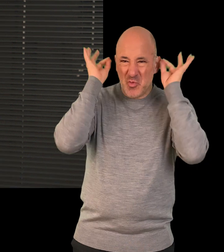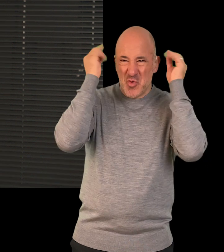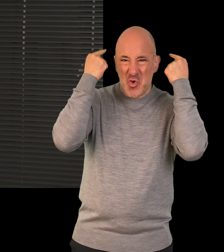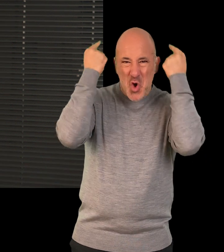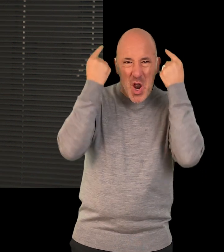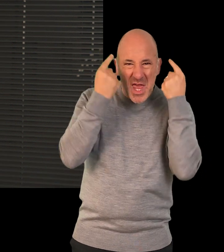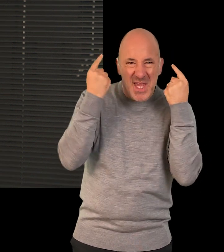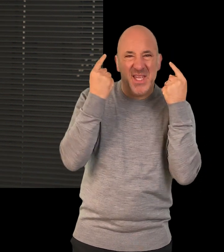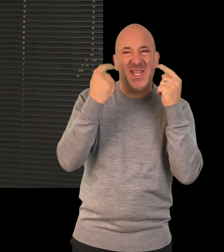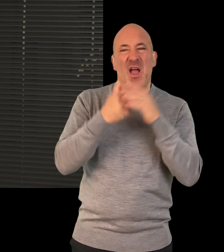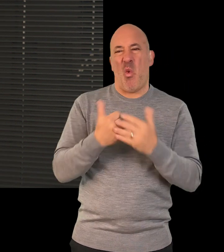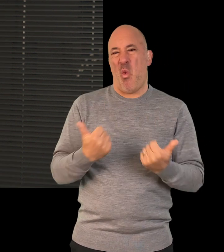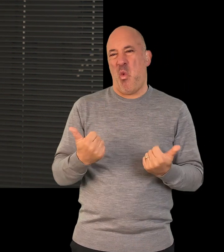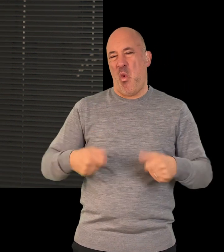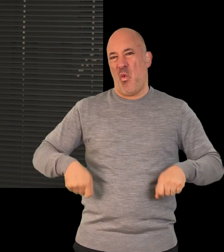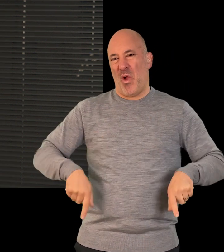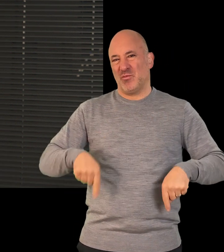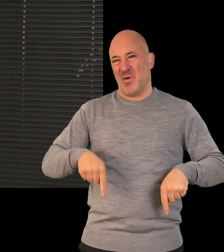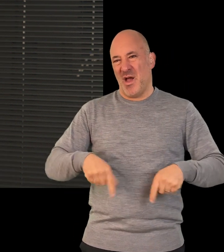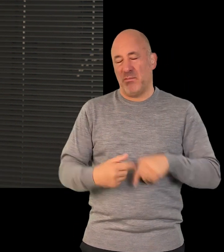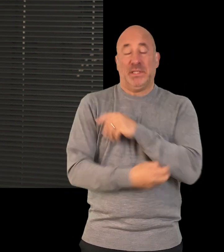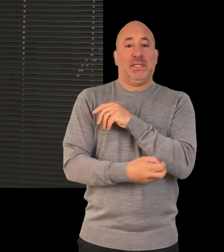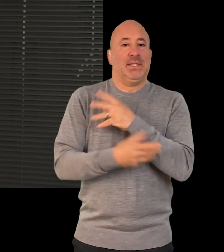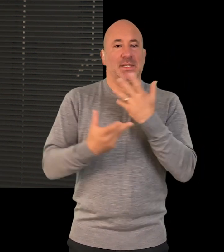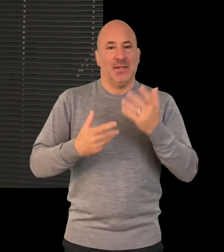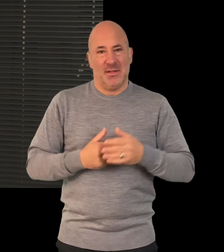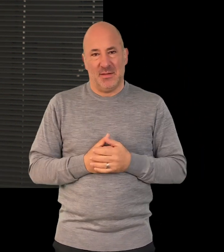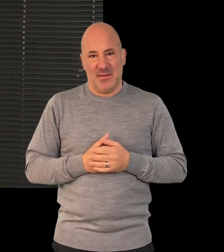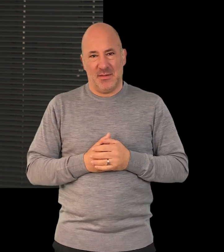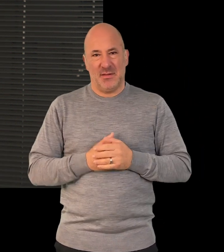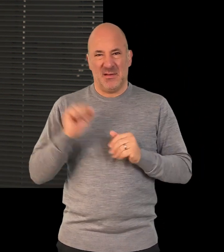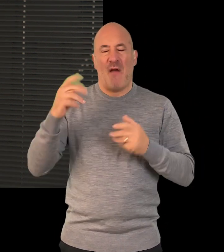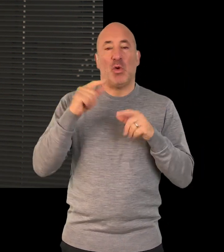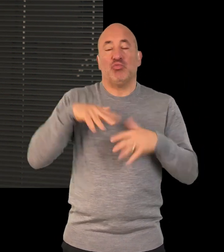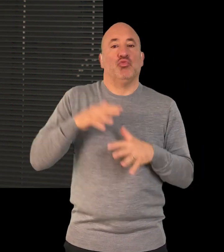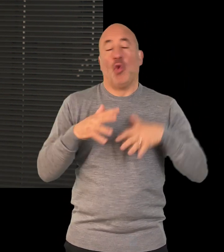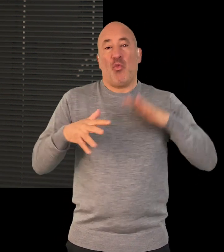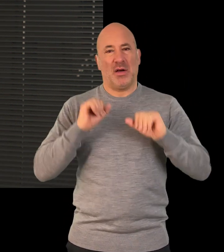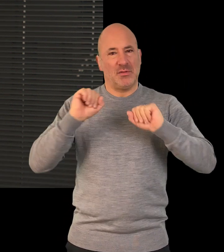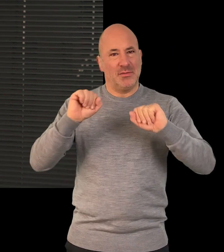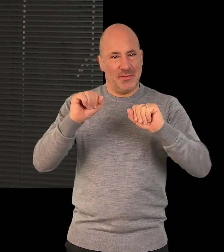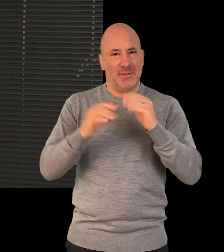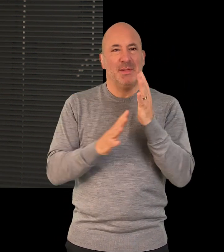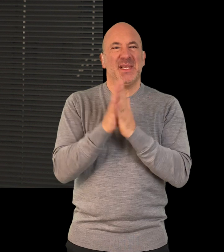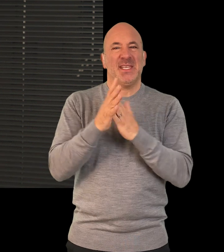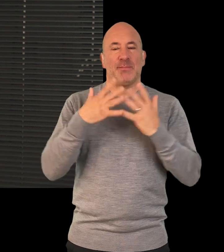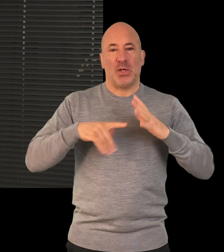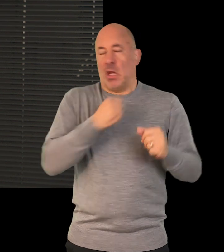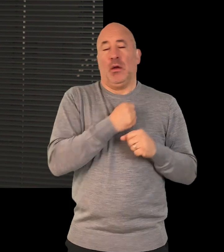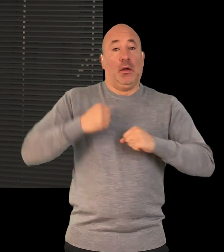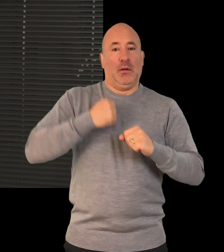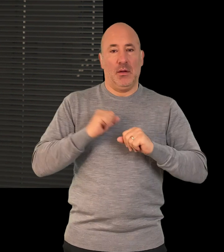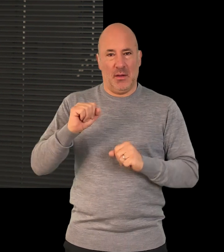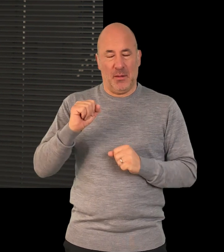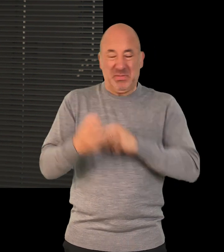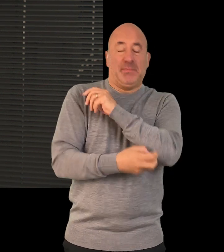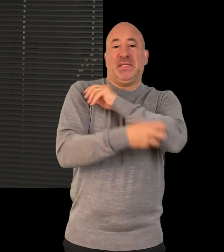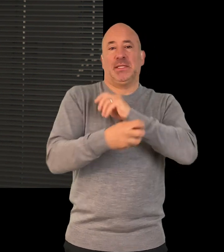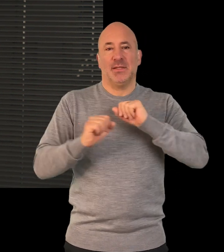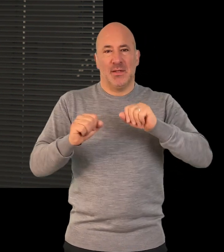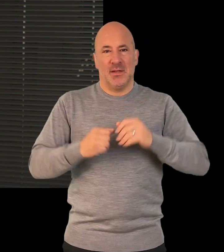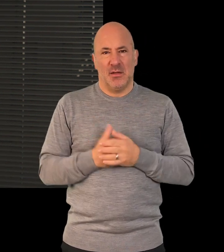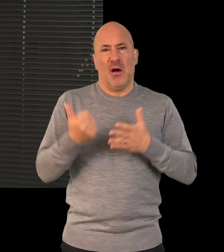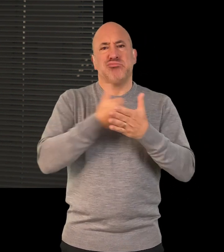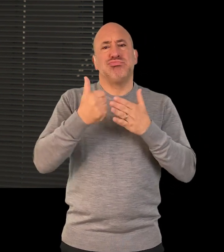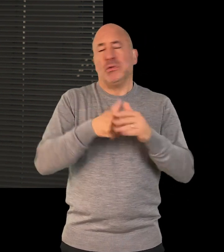cool wheelchair. Biscuit. I have Tourette's syndrome, which gives me a very wiggly body. Biscuit. Biscuit. My most frequent motor tic